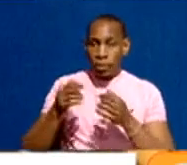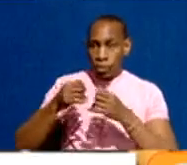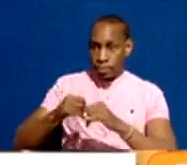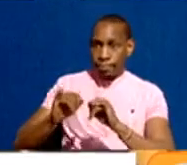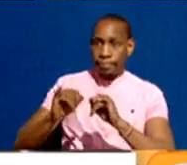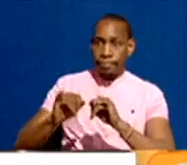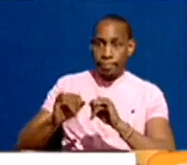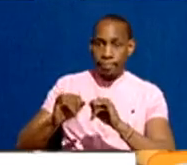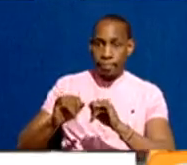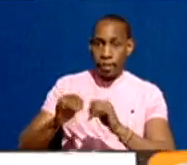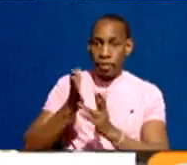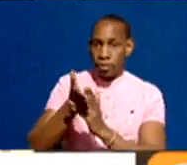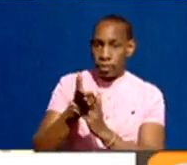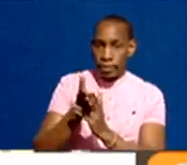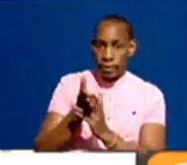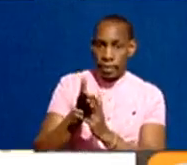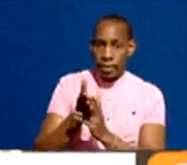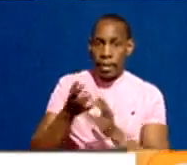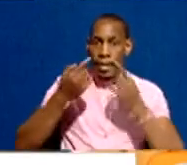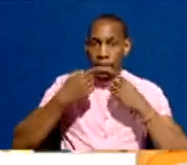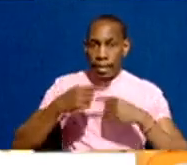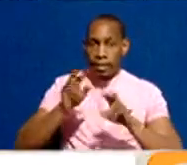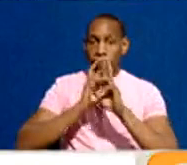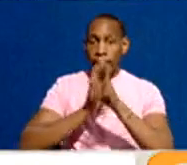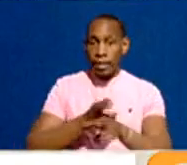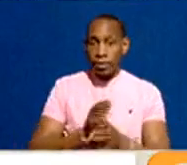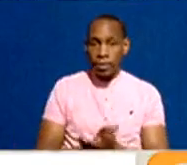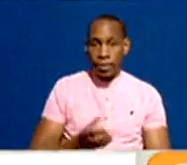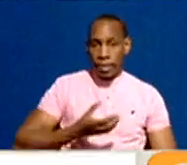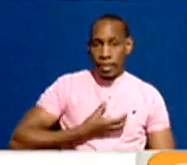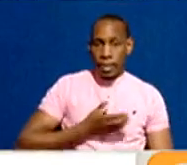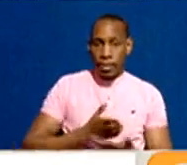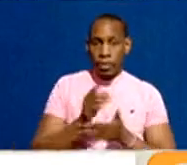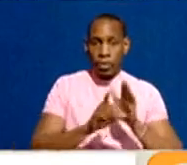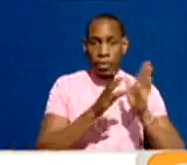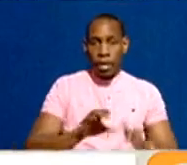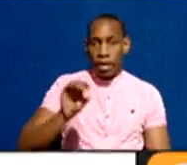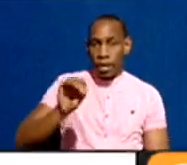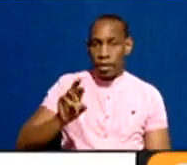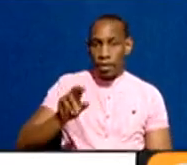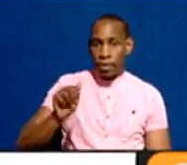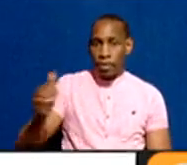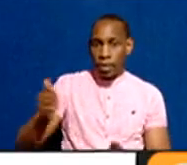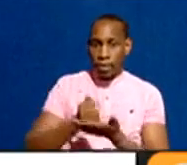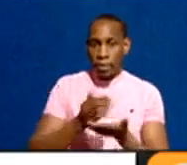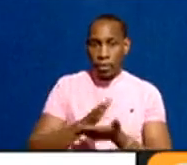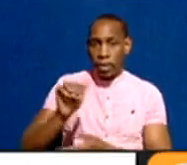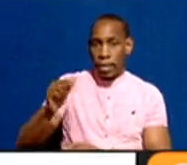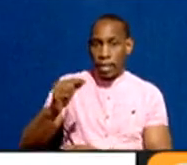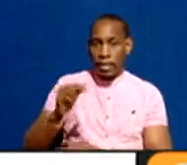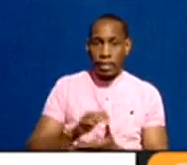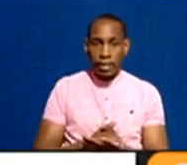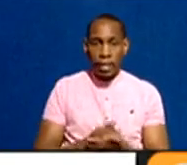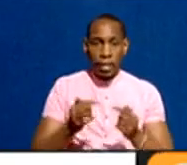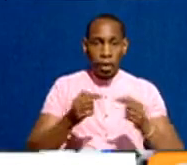try to interfere with the declaration of results. The counsel, through lawyer George Oraro, appointed by the Attorney General,